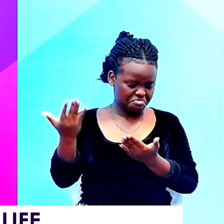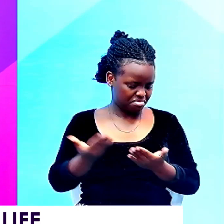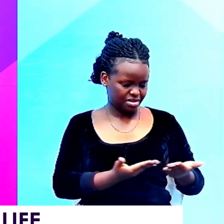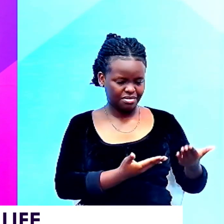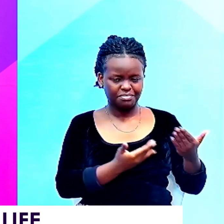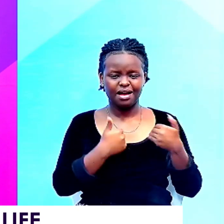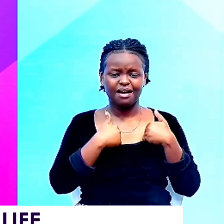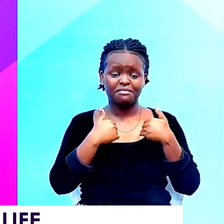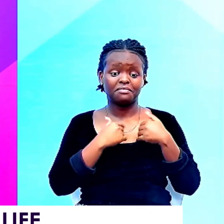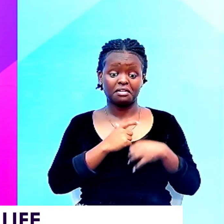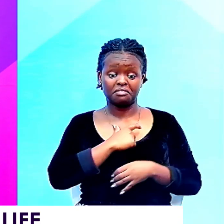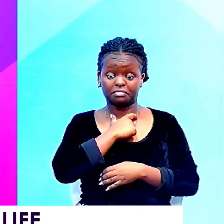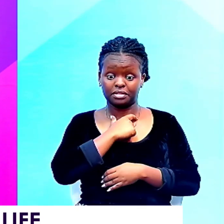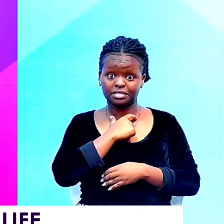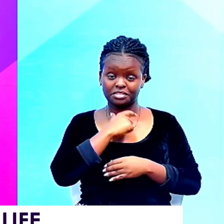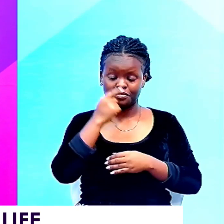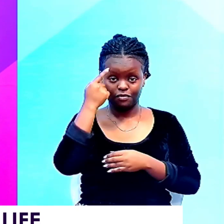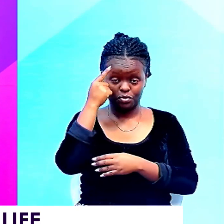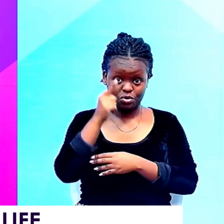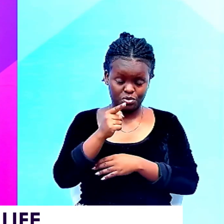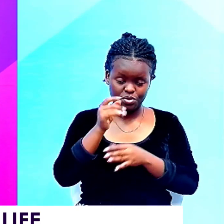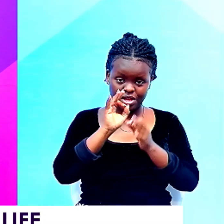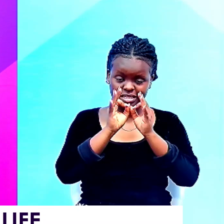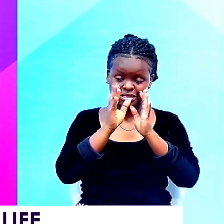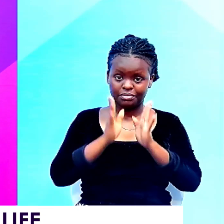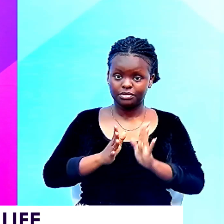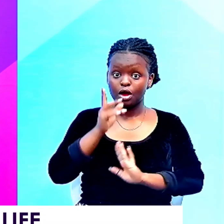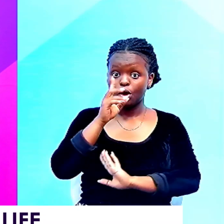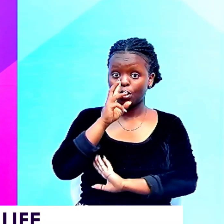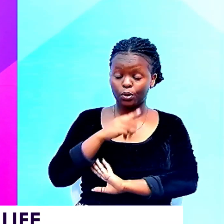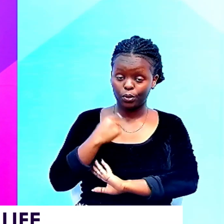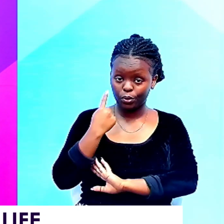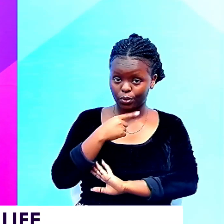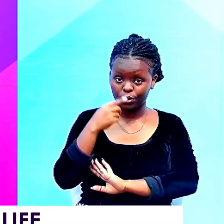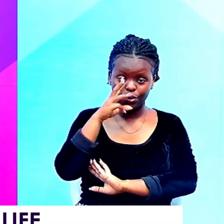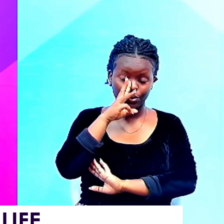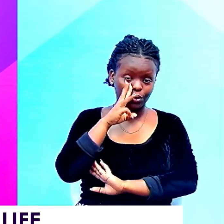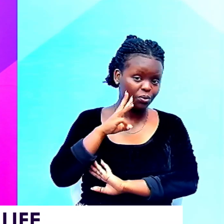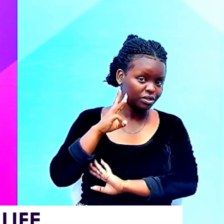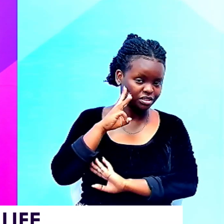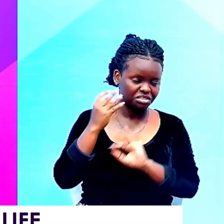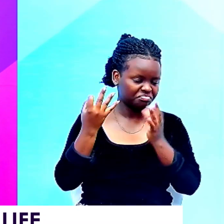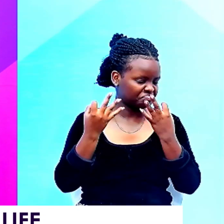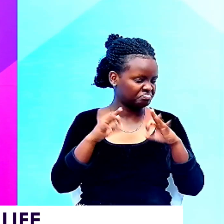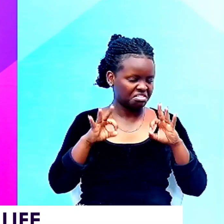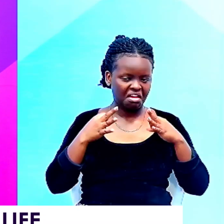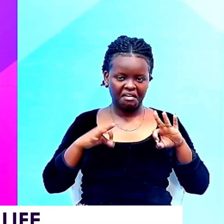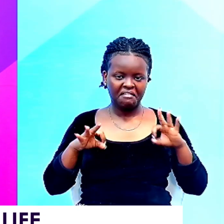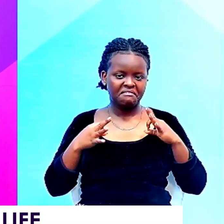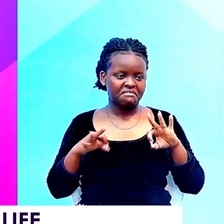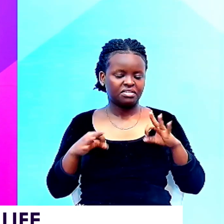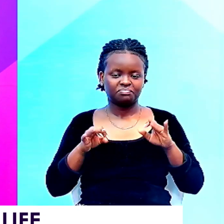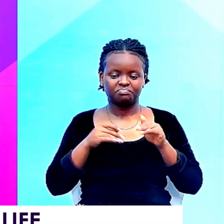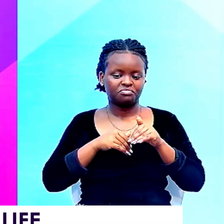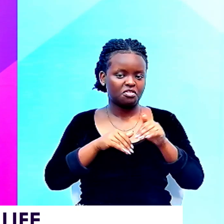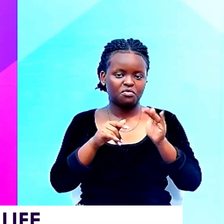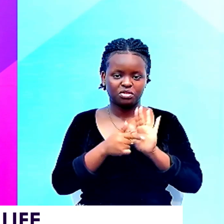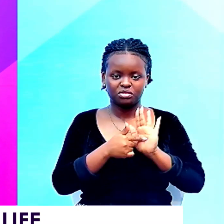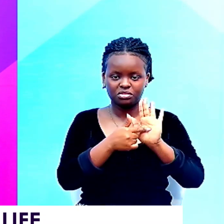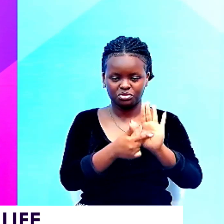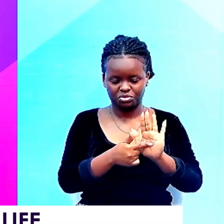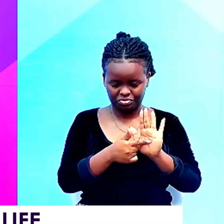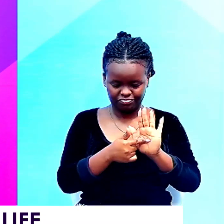guest for you. My sign language interpreter is Wanjang Nyethe. Feel free to follow the show with